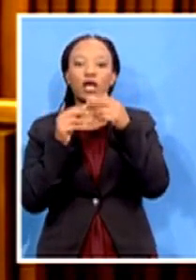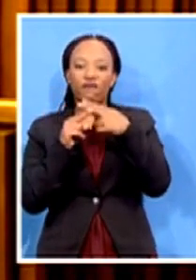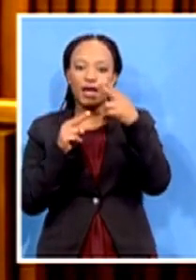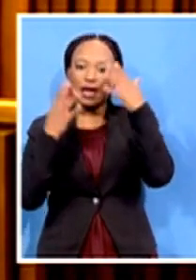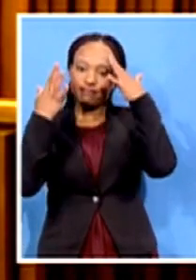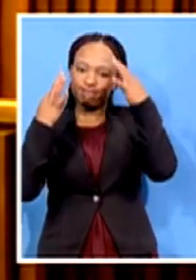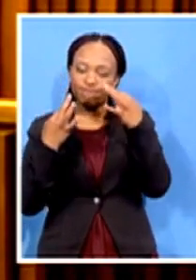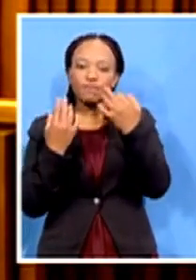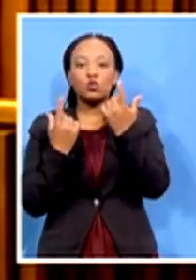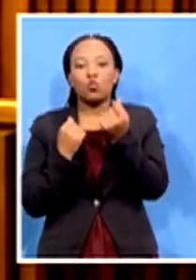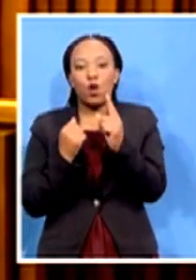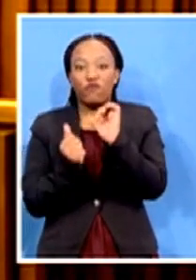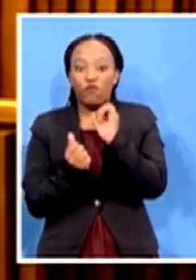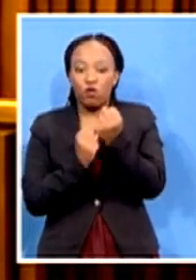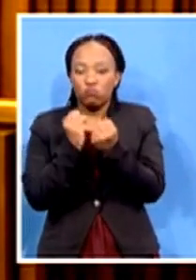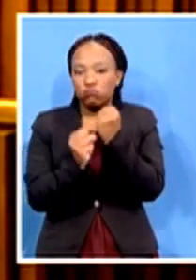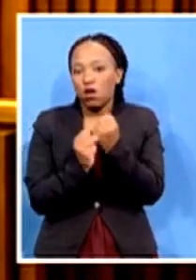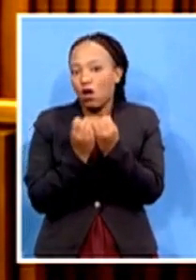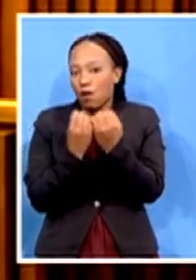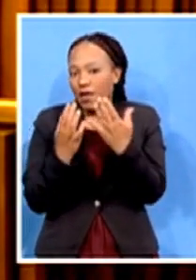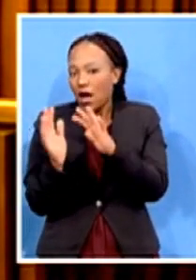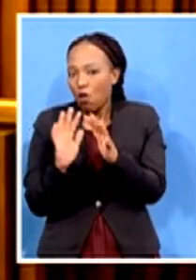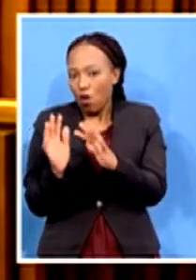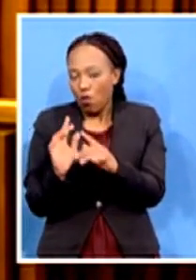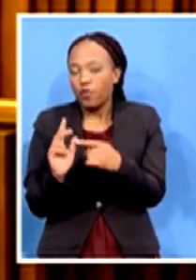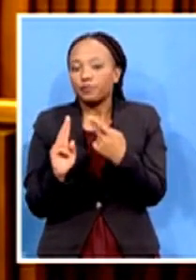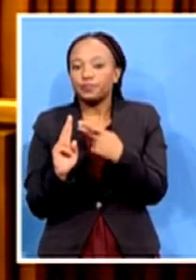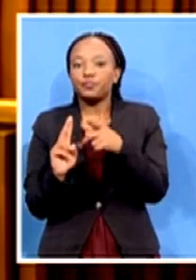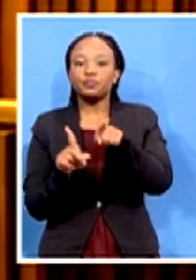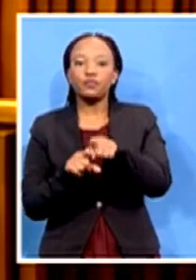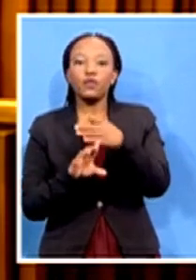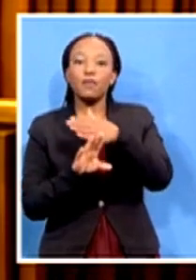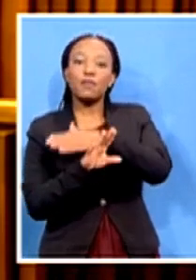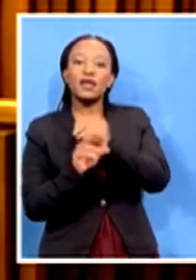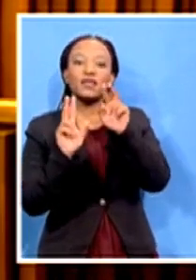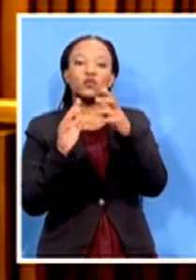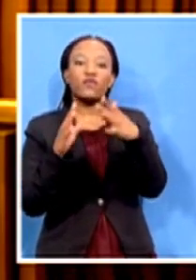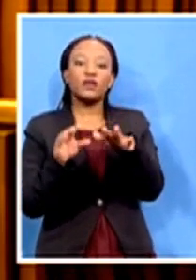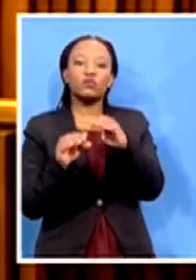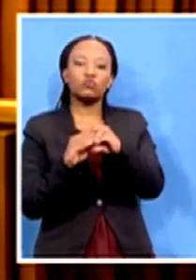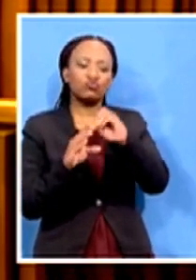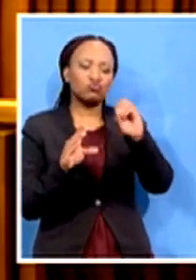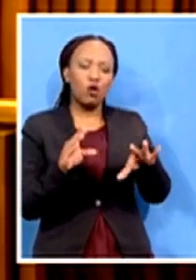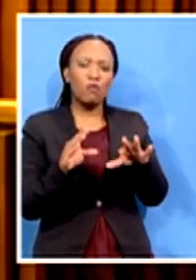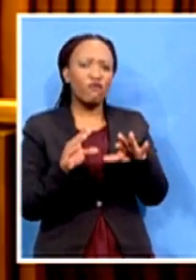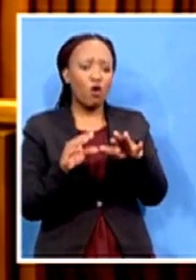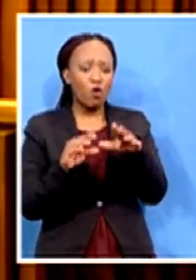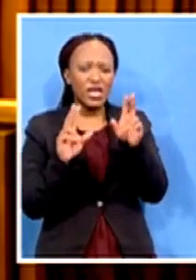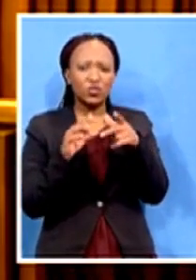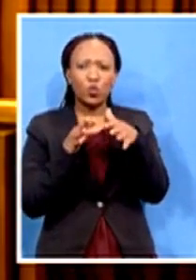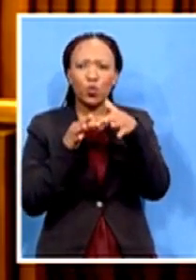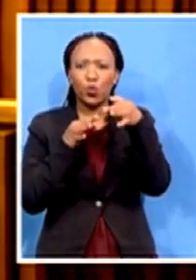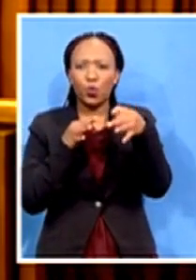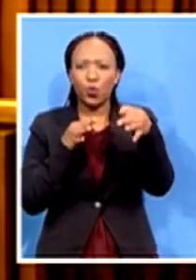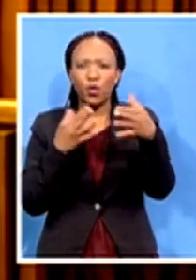both instances where the matter has been dragging on for a couple of years, the Ramogibe family that has been here throughout,